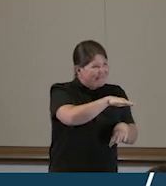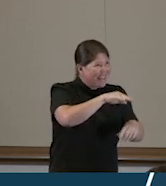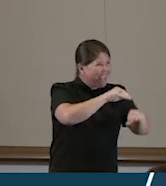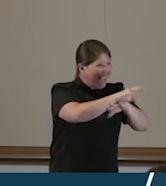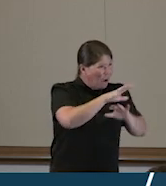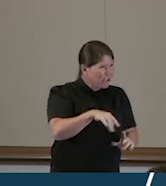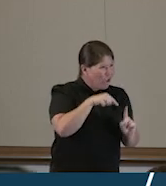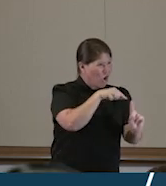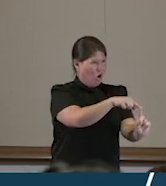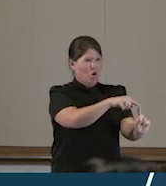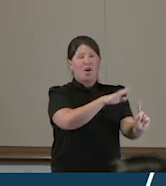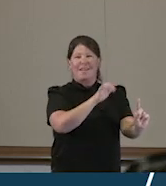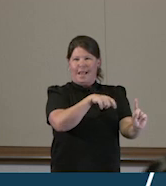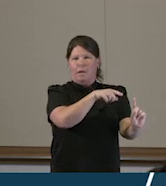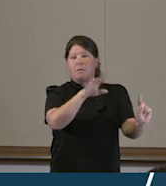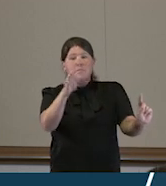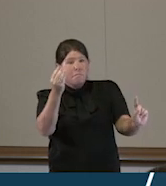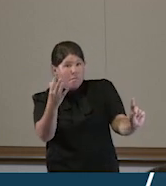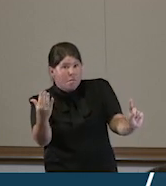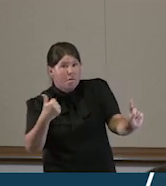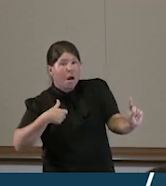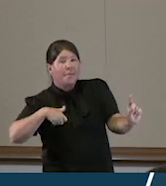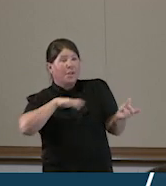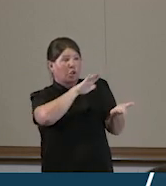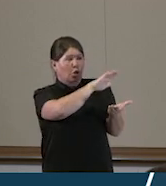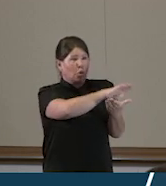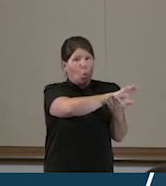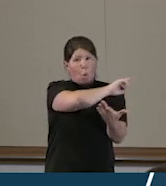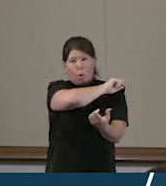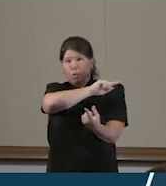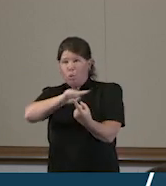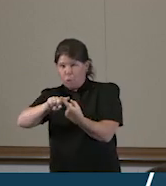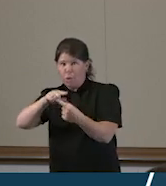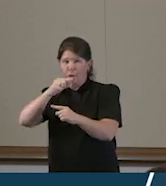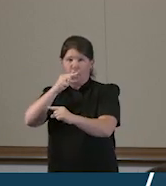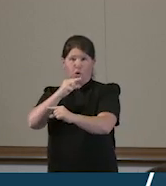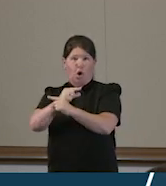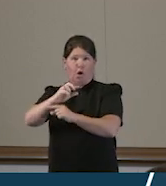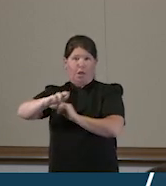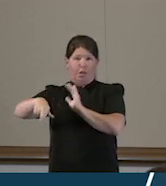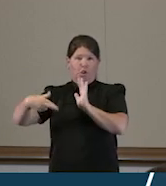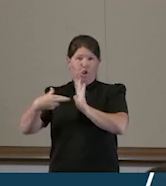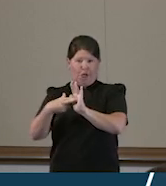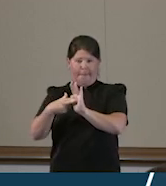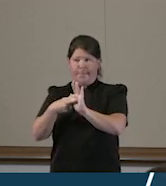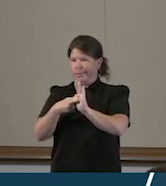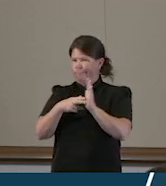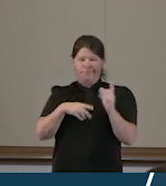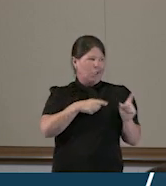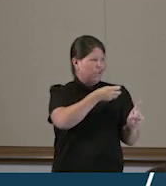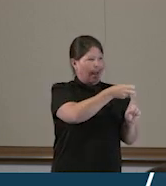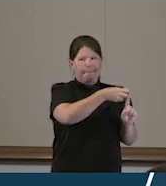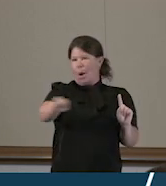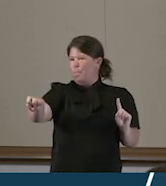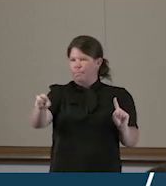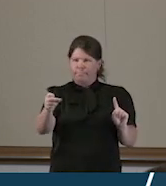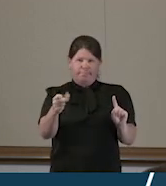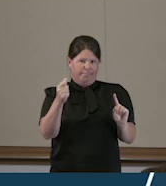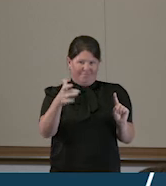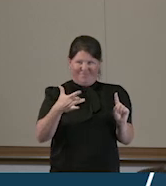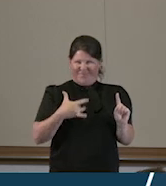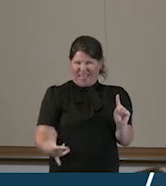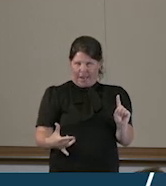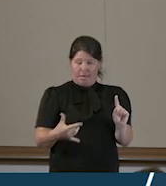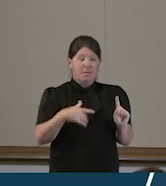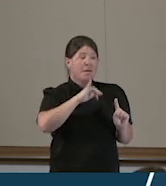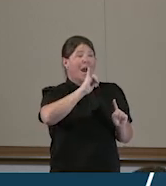is a well-known school to guardianship pipeline that happens. When you go in for that transitional IEP meeting,